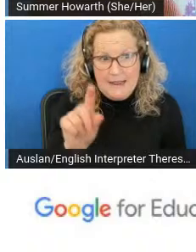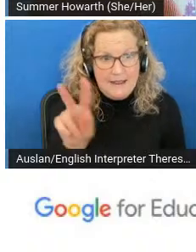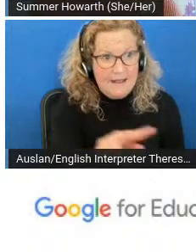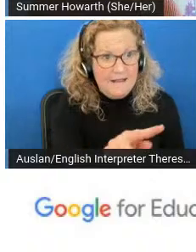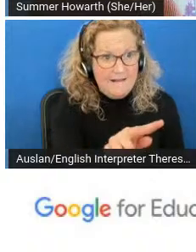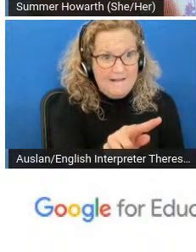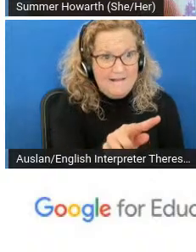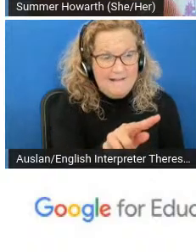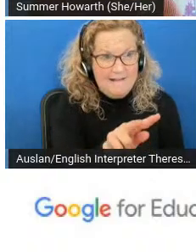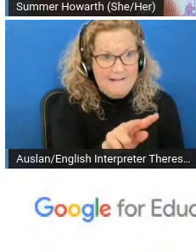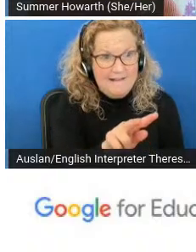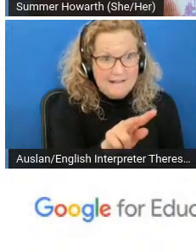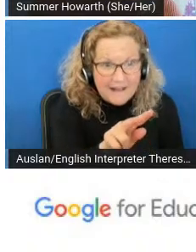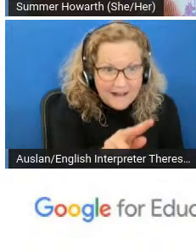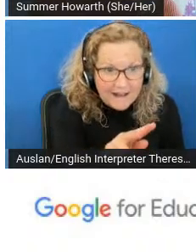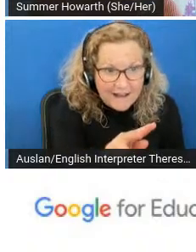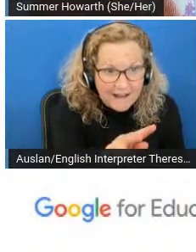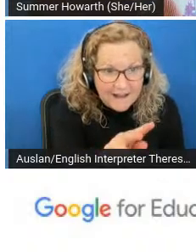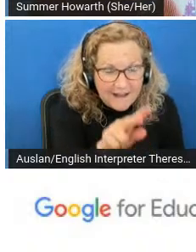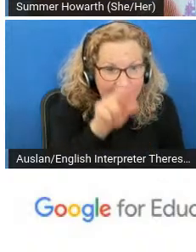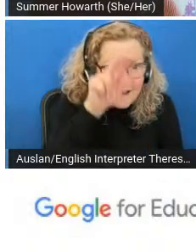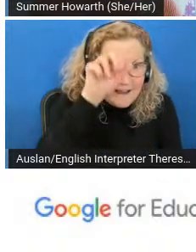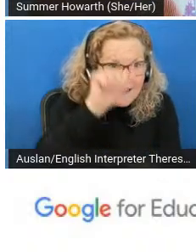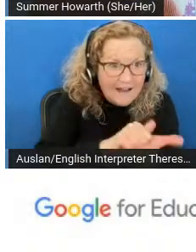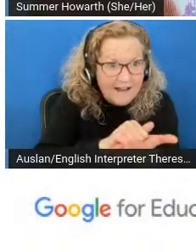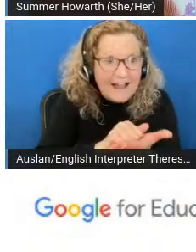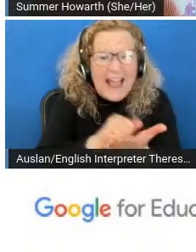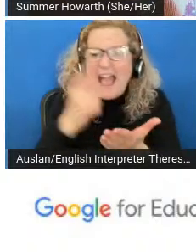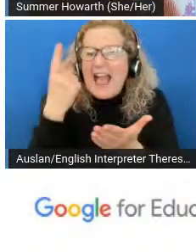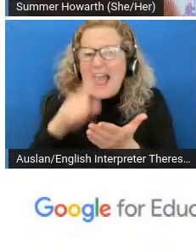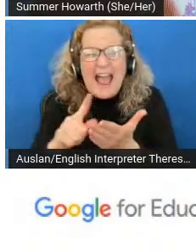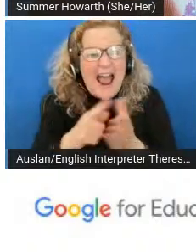my, Amy and Ryan, actually,